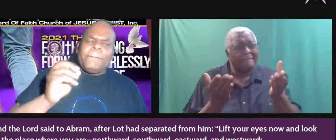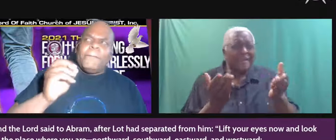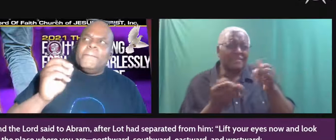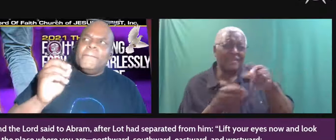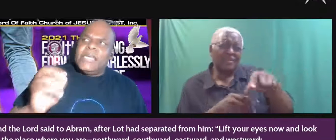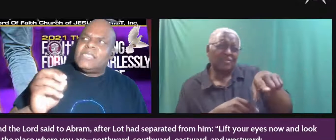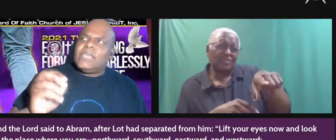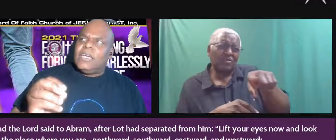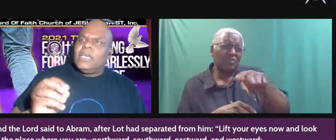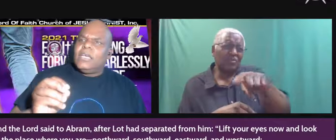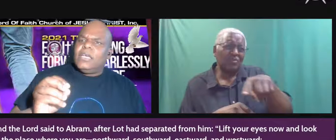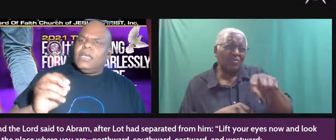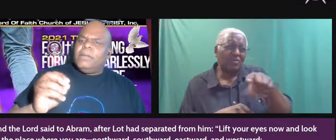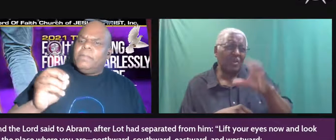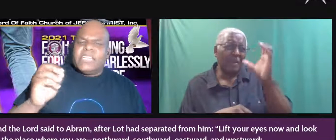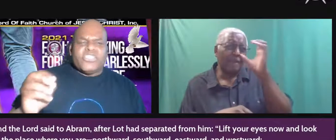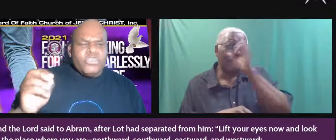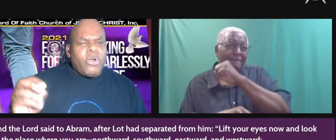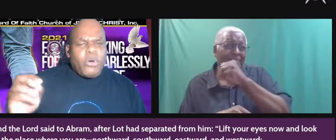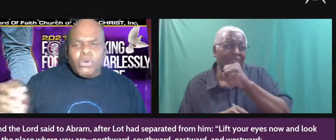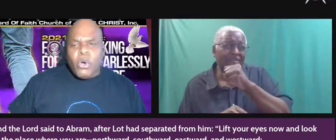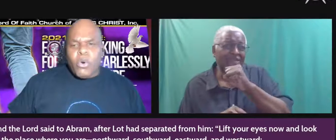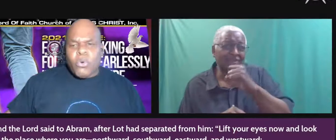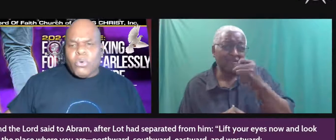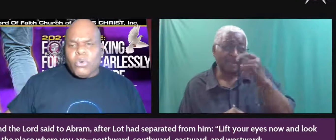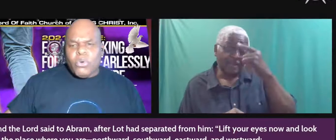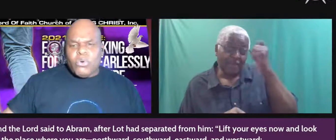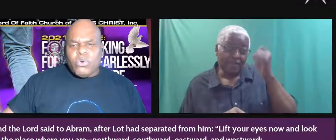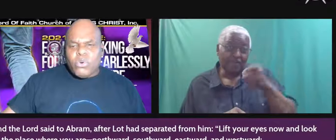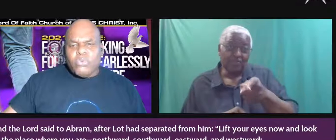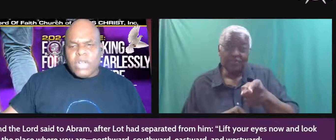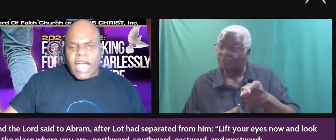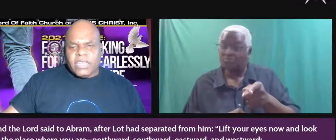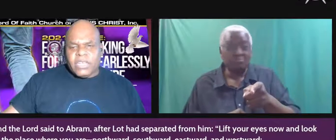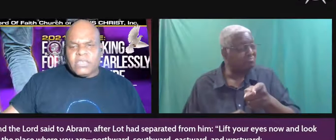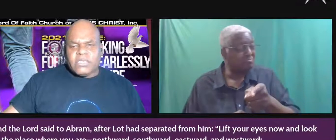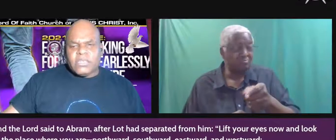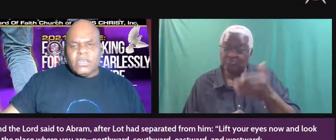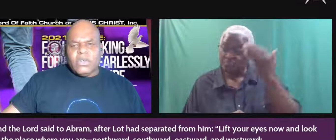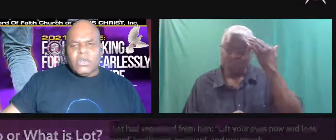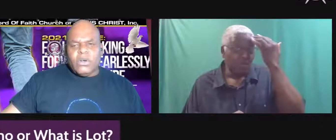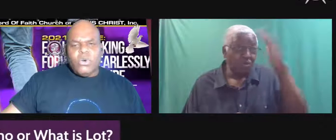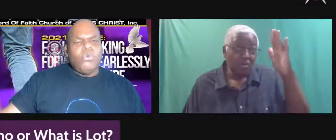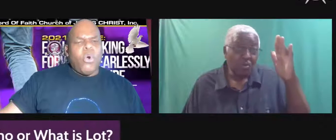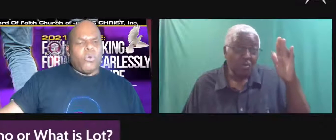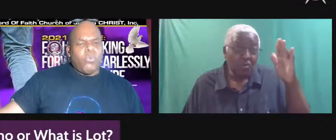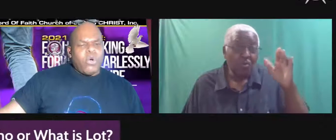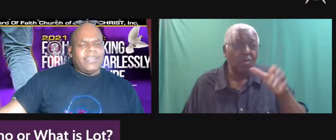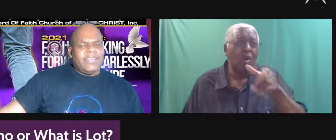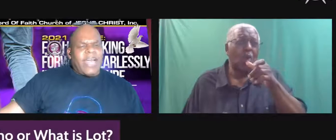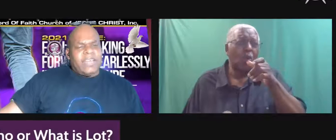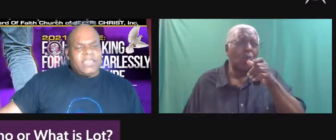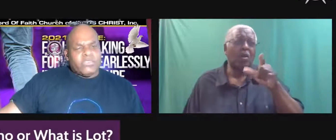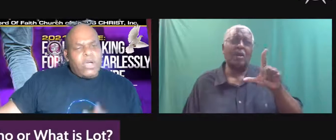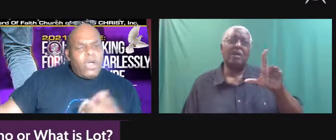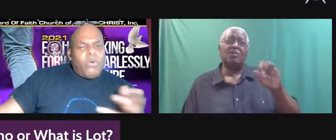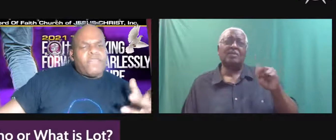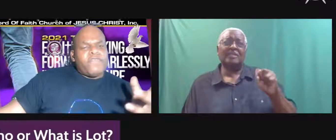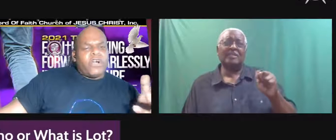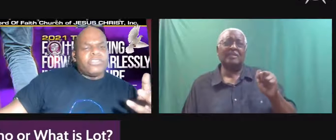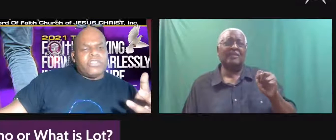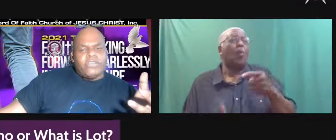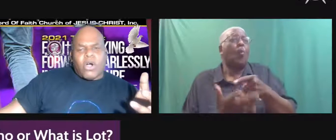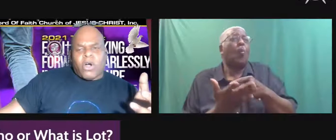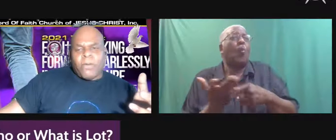you are missing it because you don't know who Lot is, who or what Lot is.